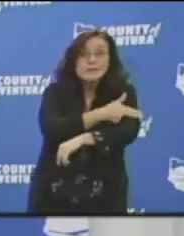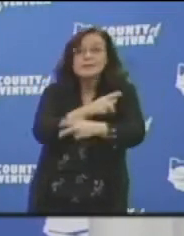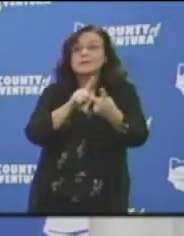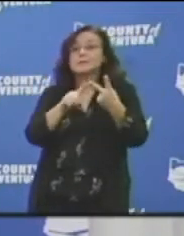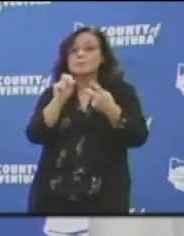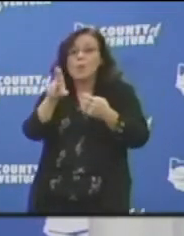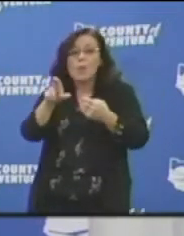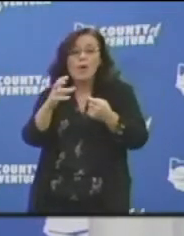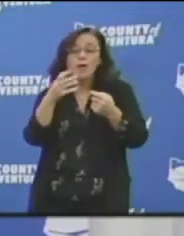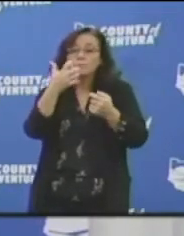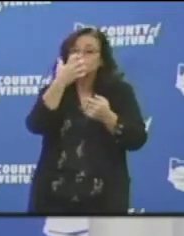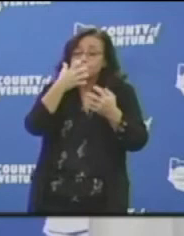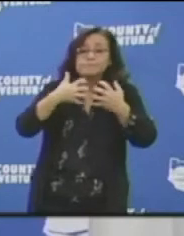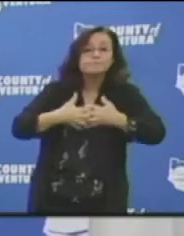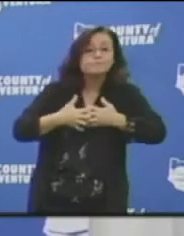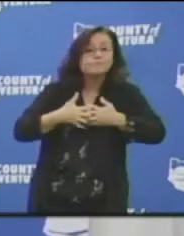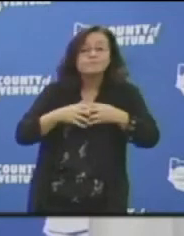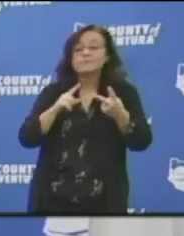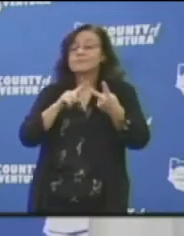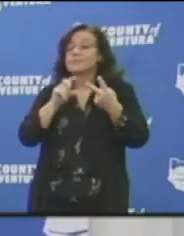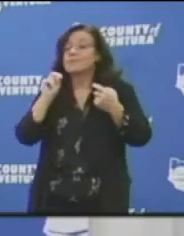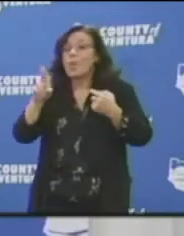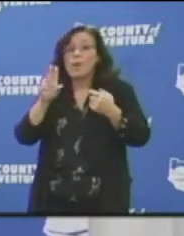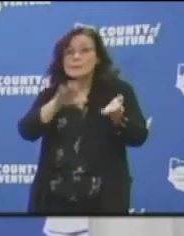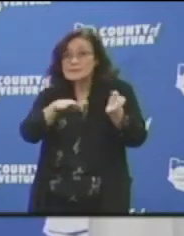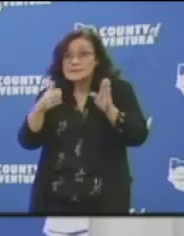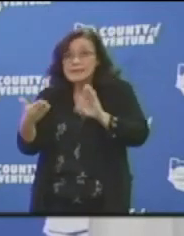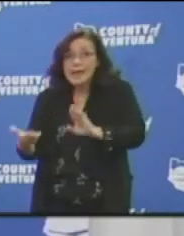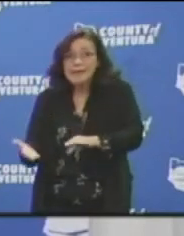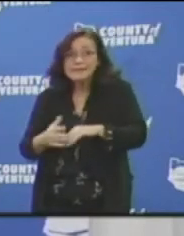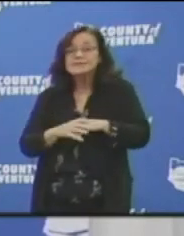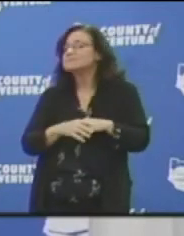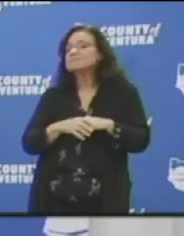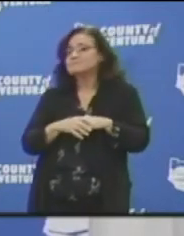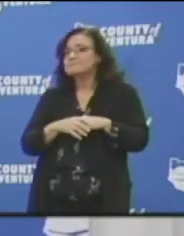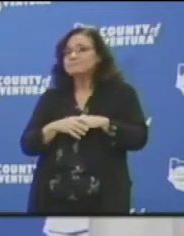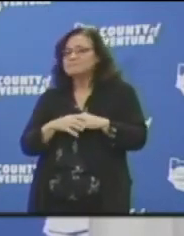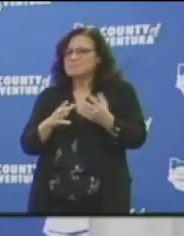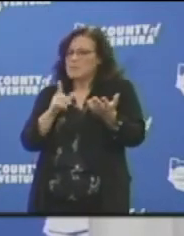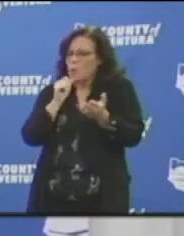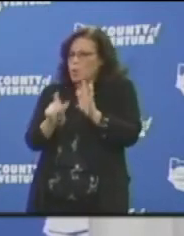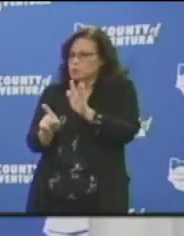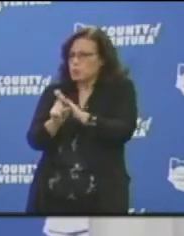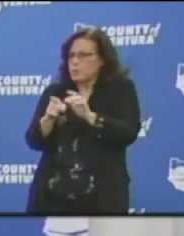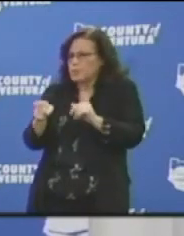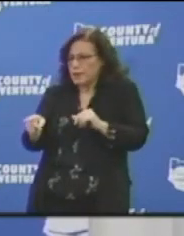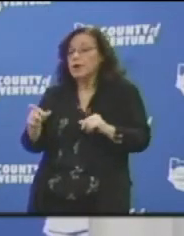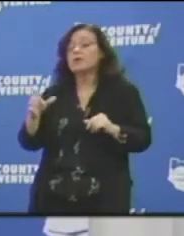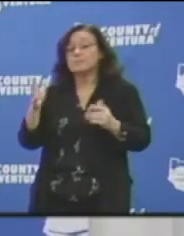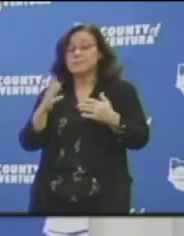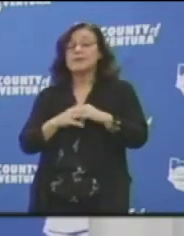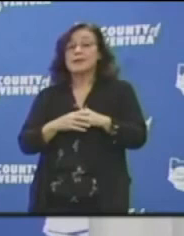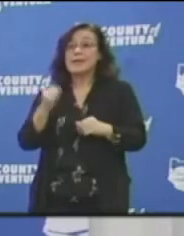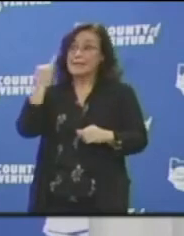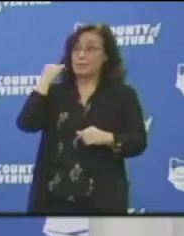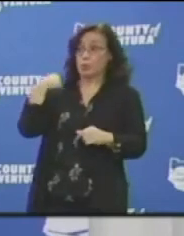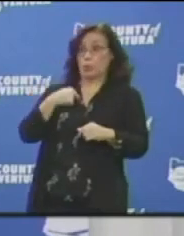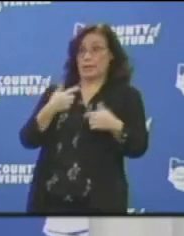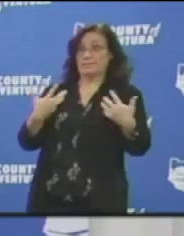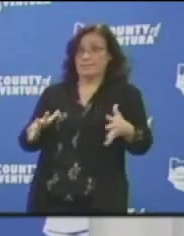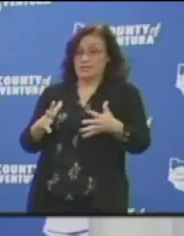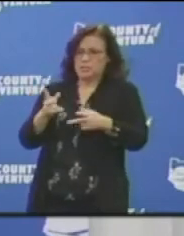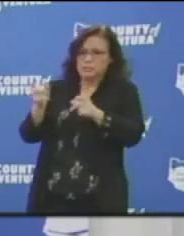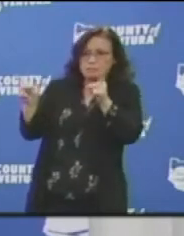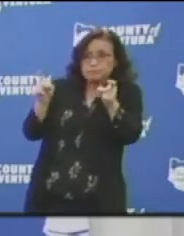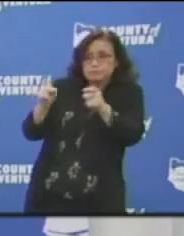will see it in the number, the case rate, which today was 400. If we did a good job over Christmas at